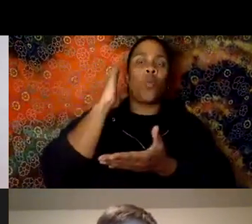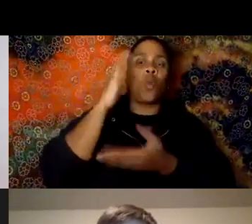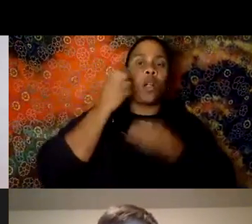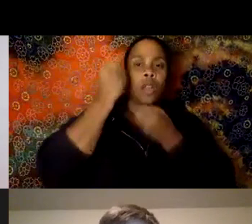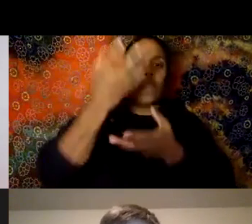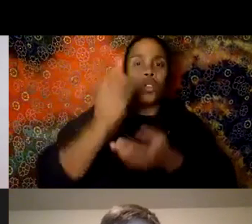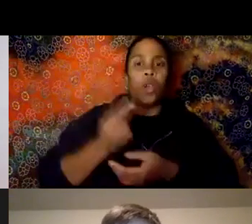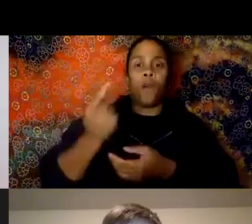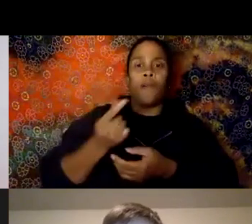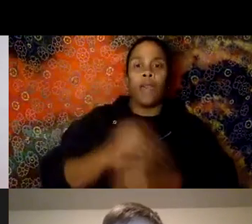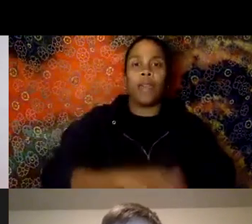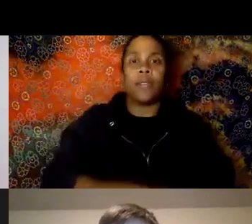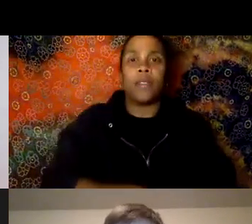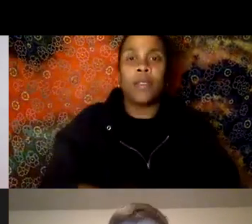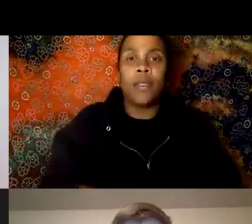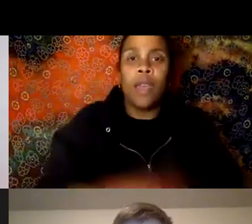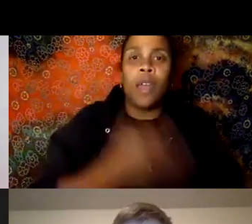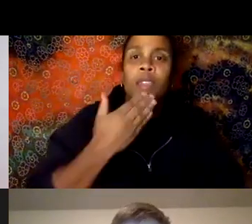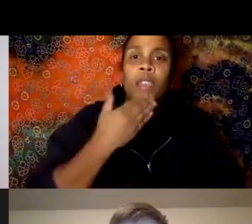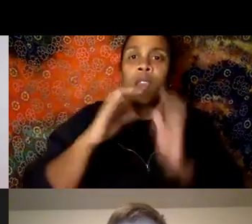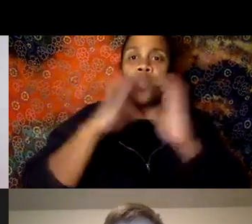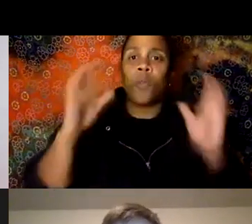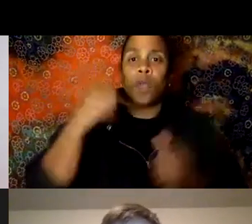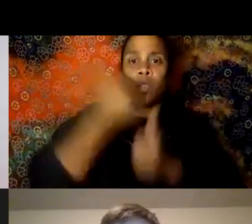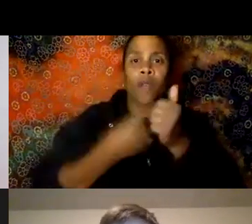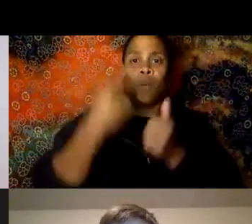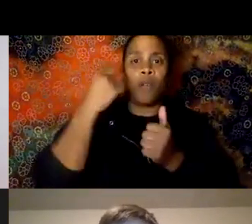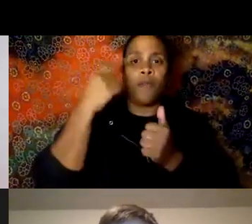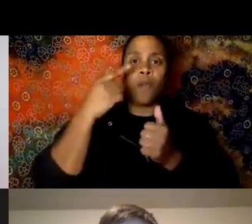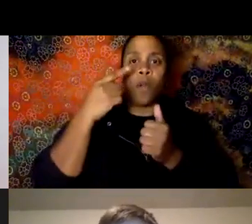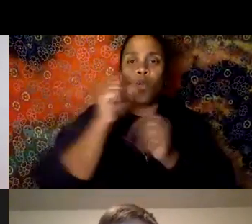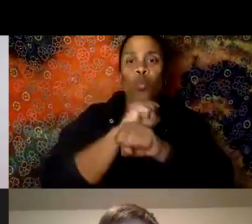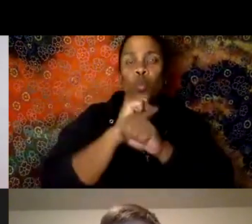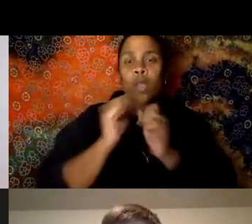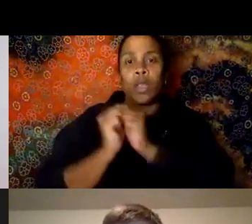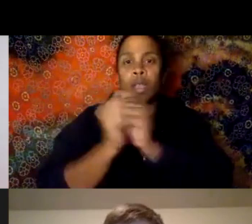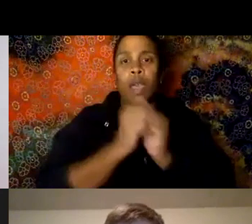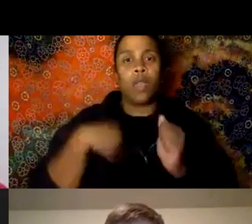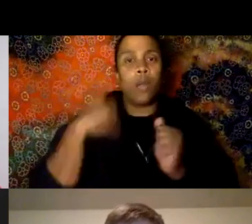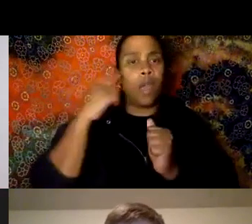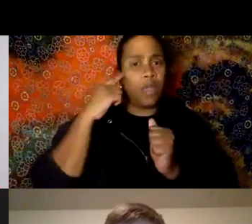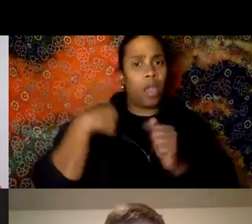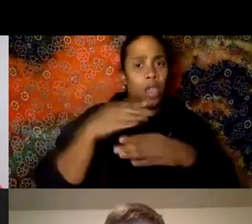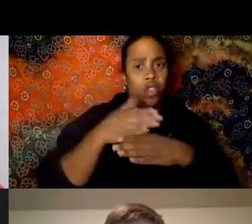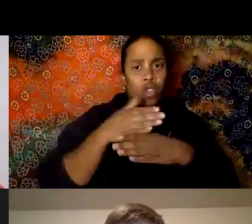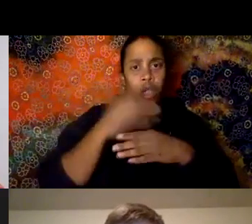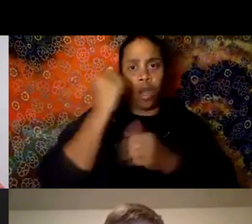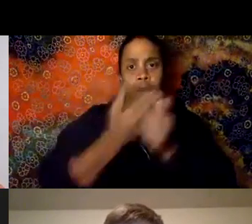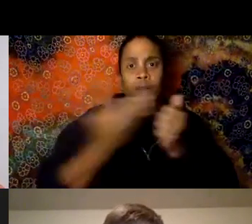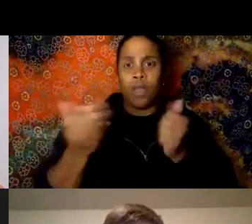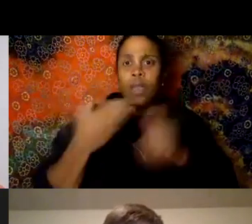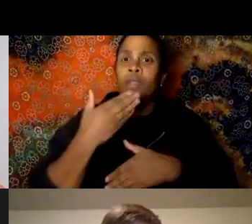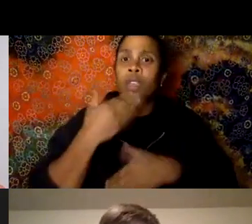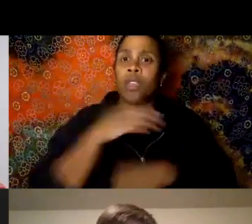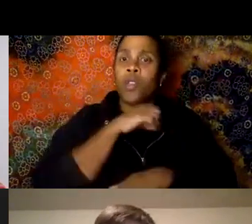that fill out the feedback forms. Thank you so much, everyone, for doing this all together. I think I shared all the bits. Thank you so much, Sharon, for